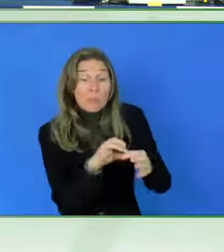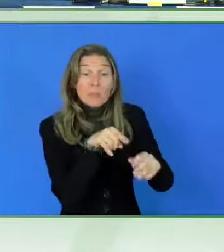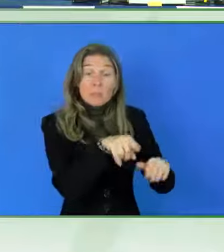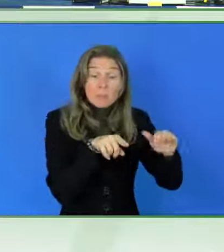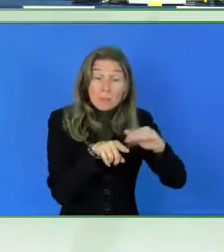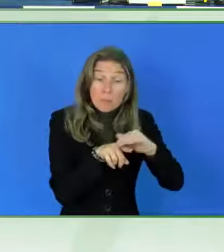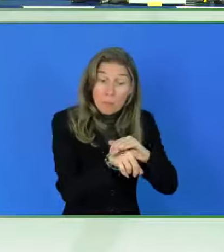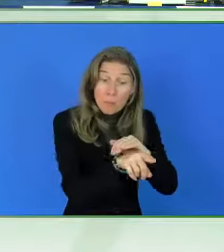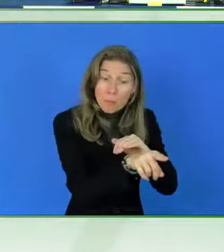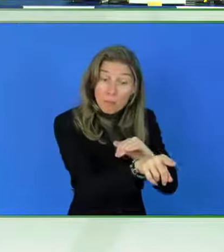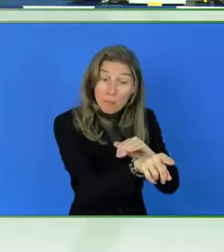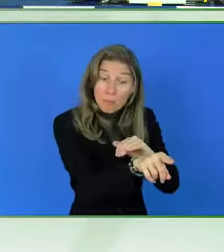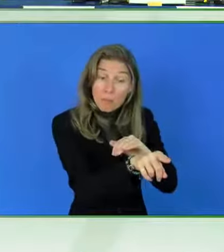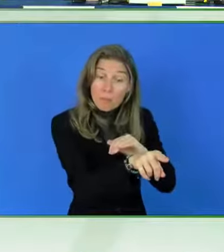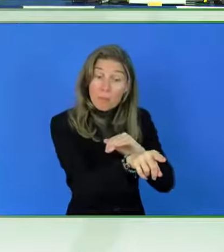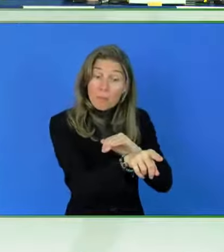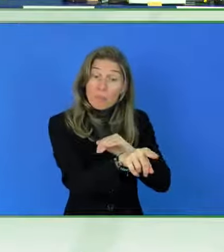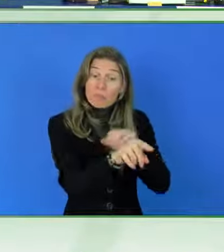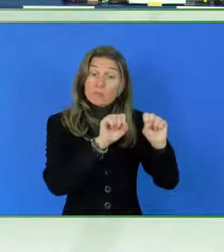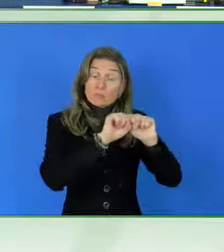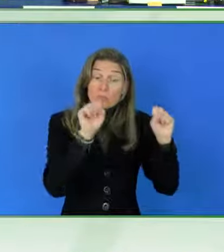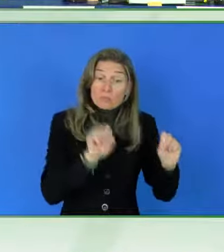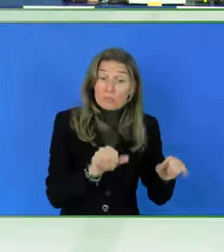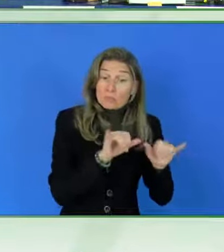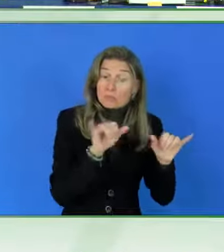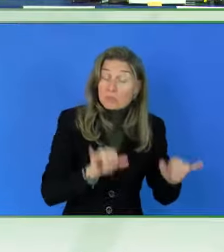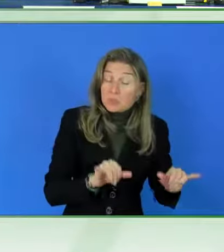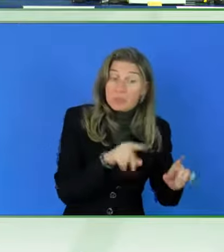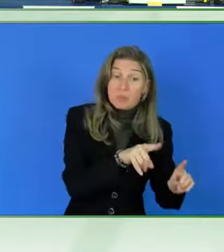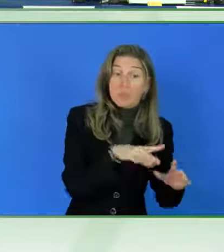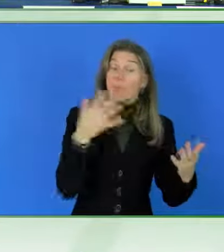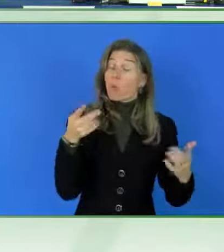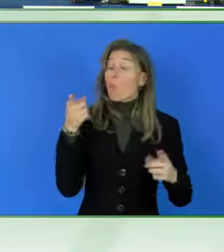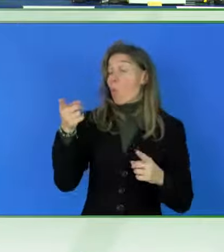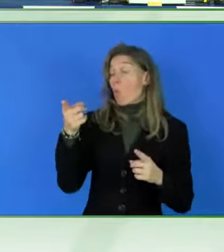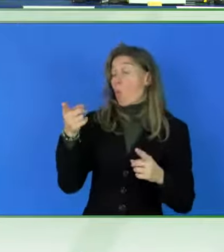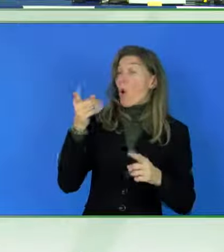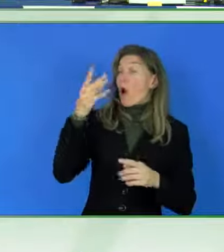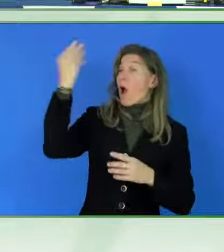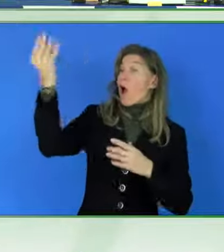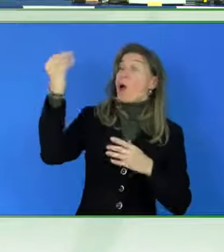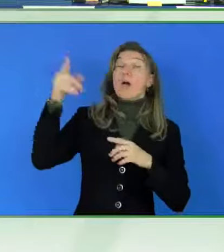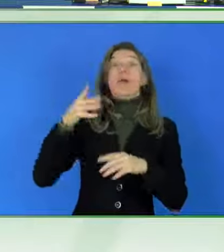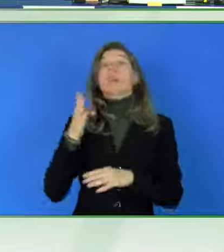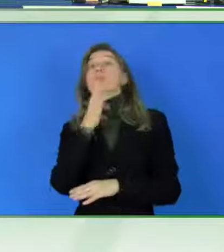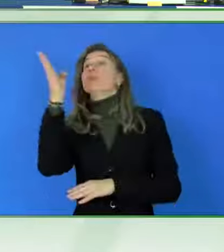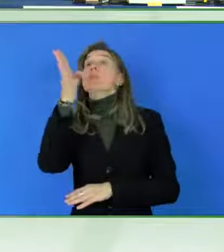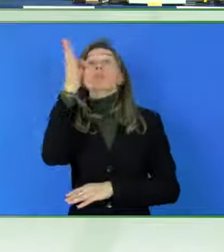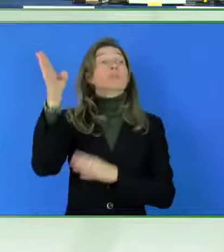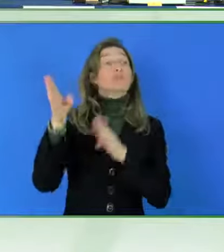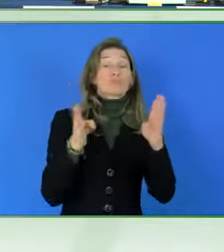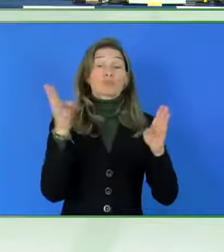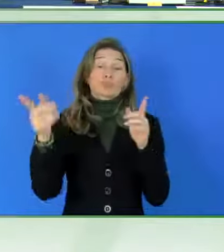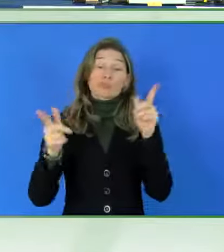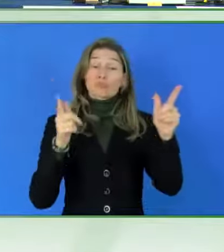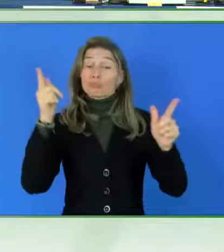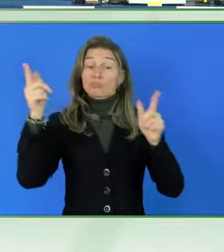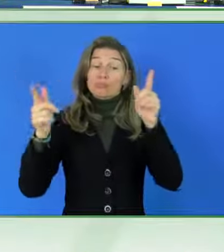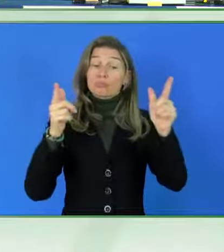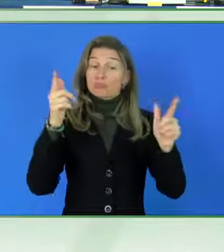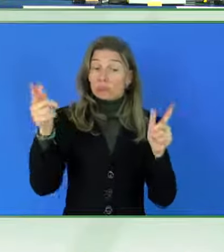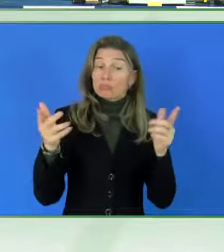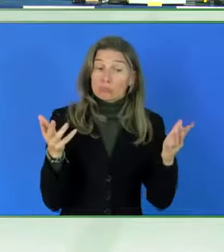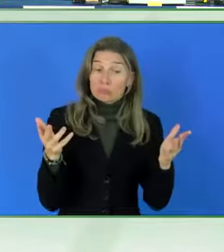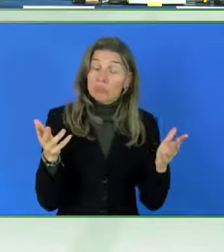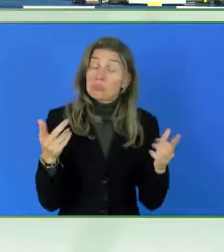indoor venues around the world. So we think we can be sustainable. We